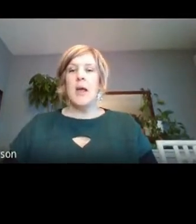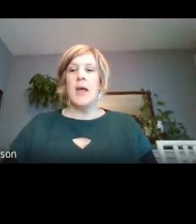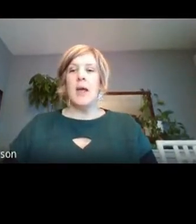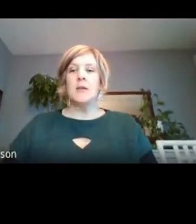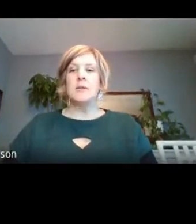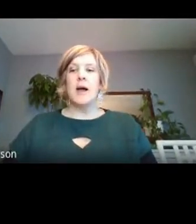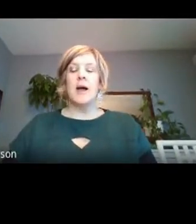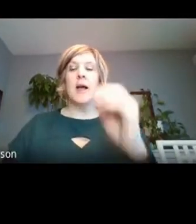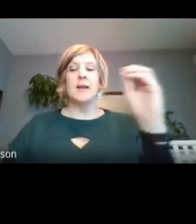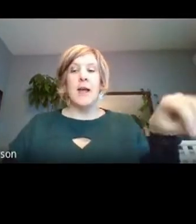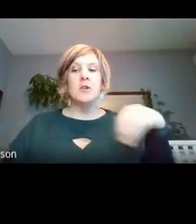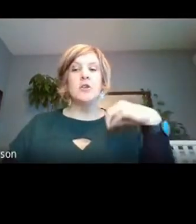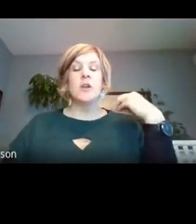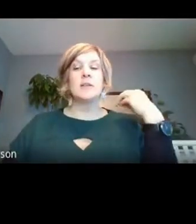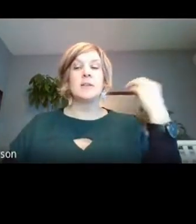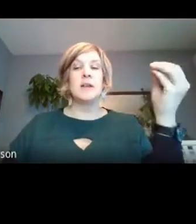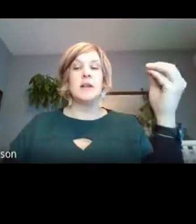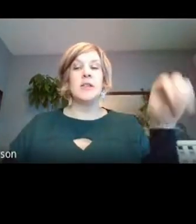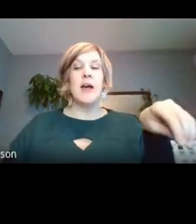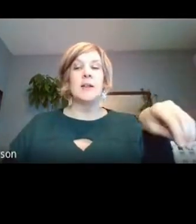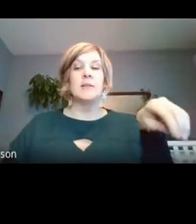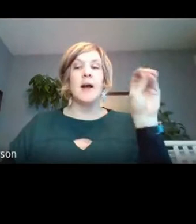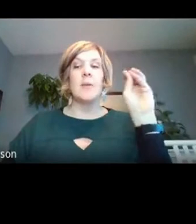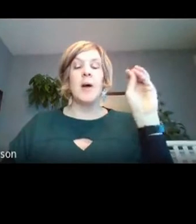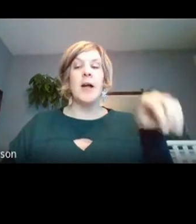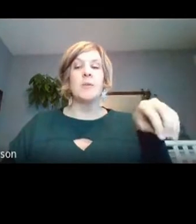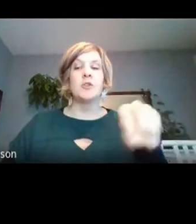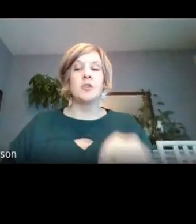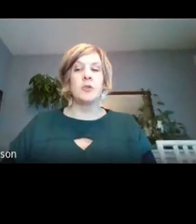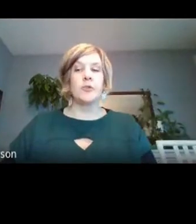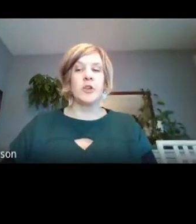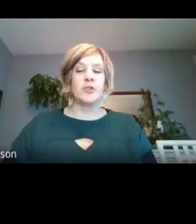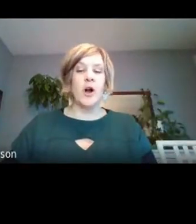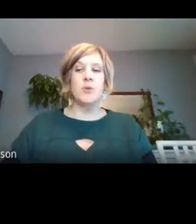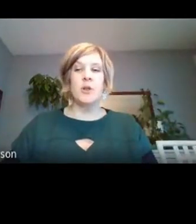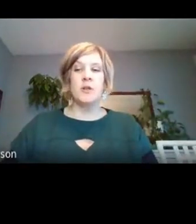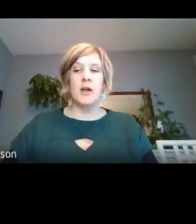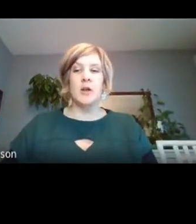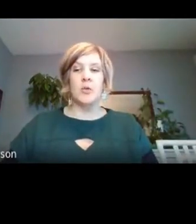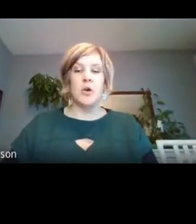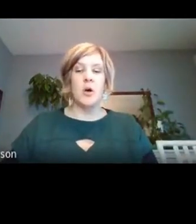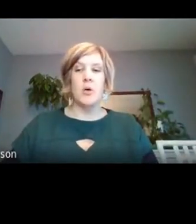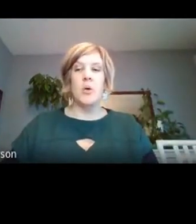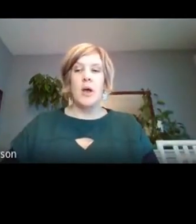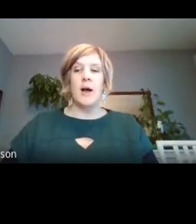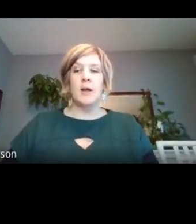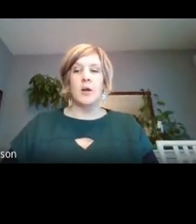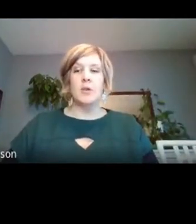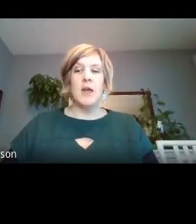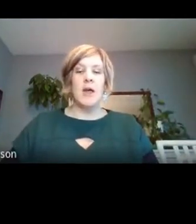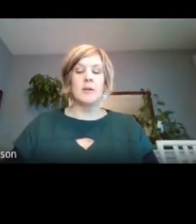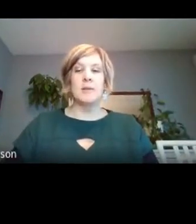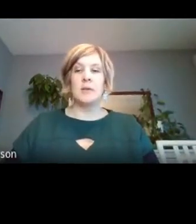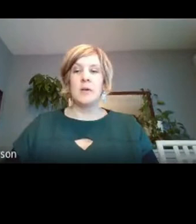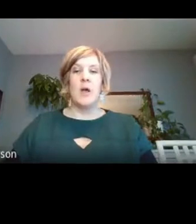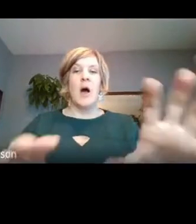okay and uh again you can see that um i have two different options i can go no i can